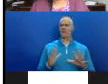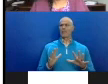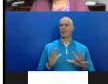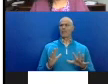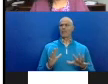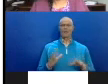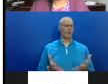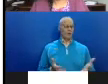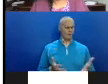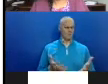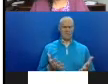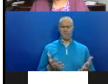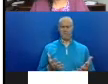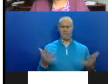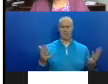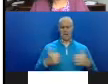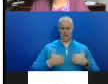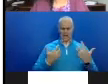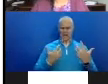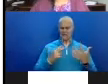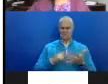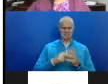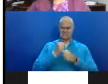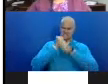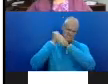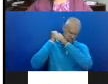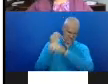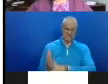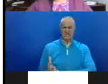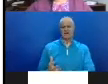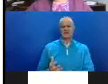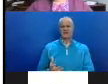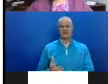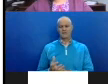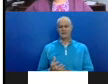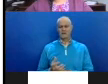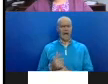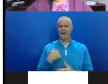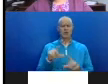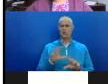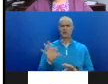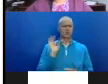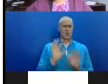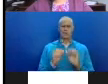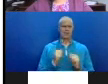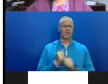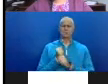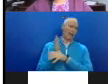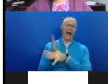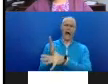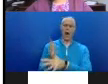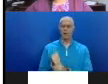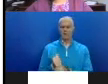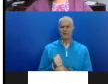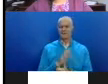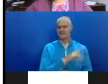often they just associate anger with yelling. They just think, what do you, like, they're not making any choice. And that's part of, a trauma experience that they come in